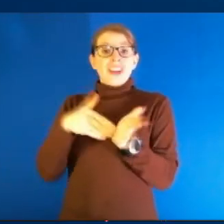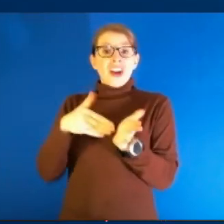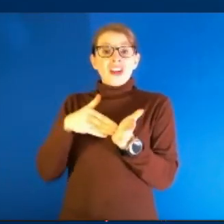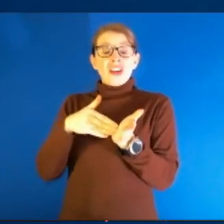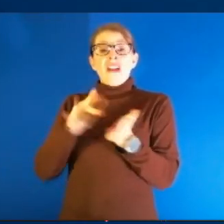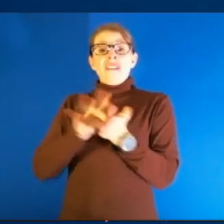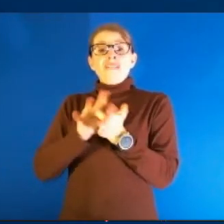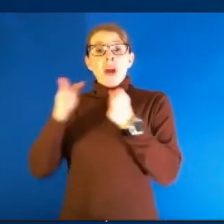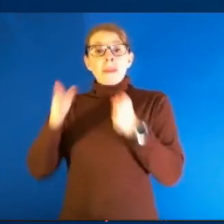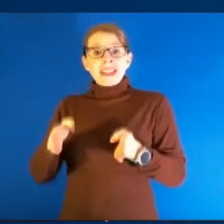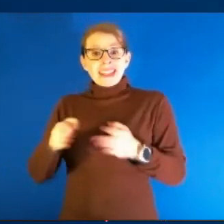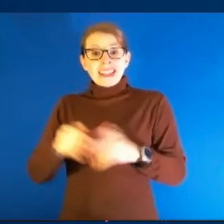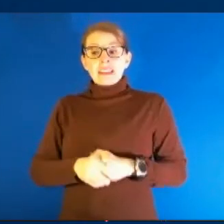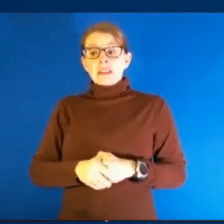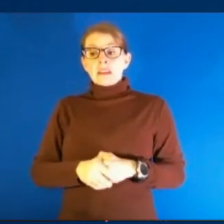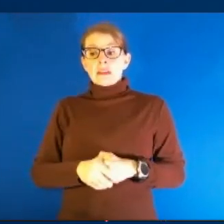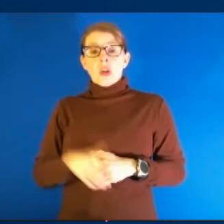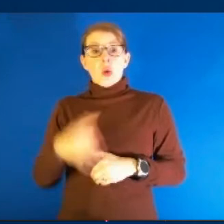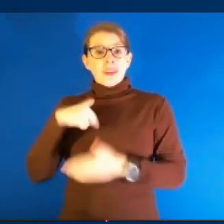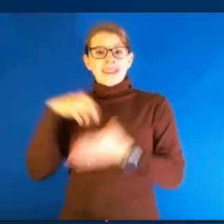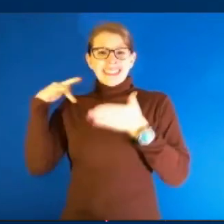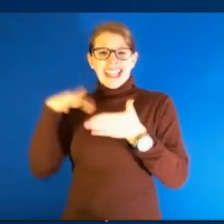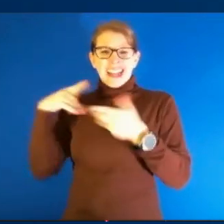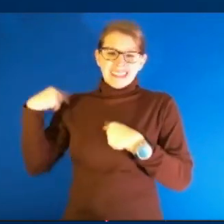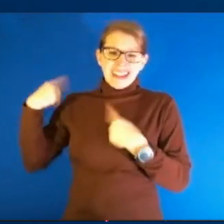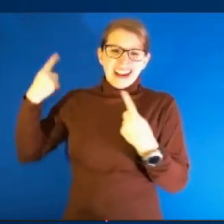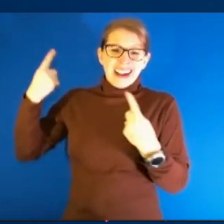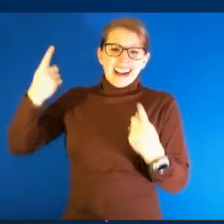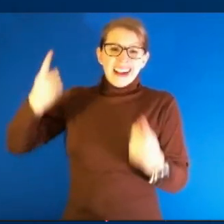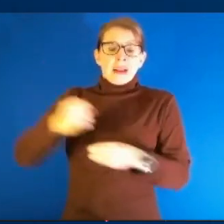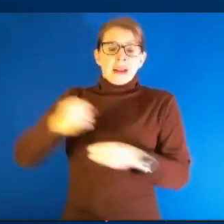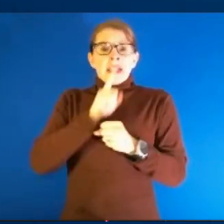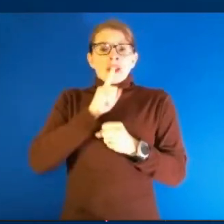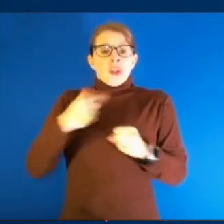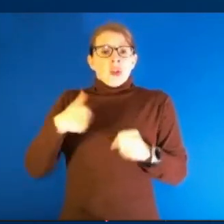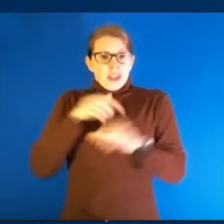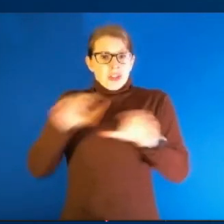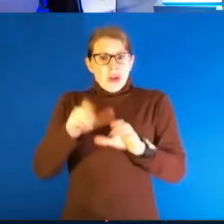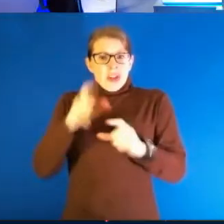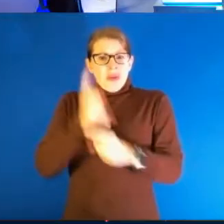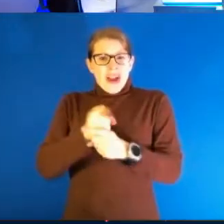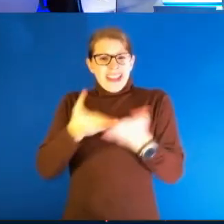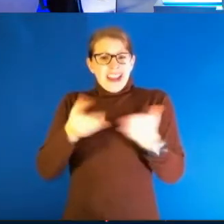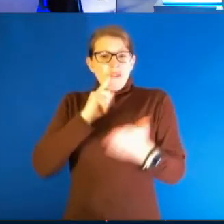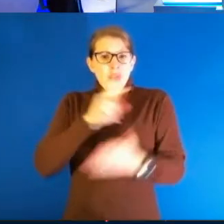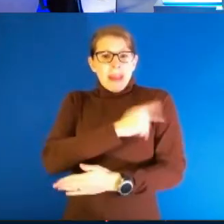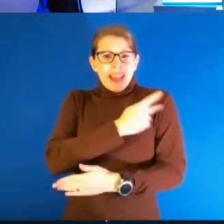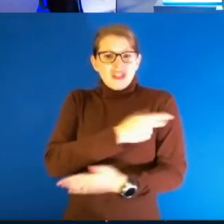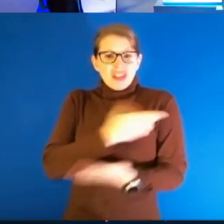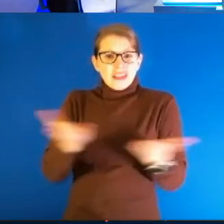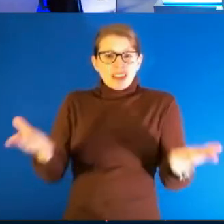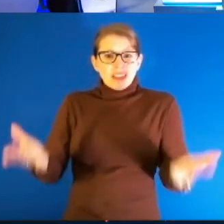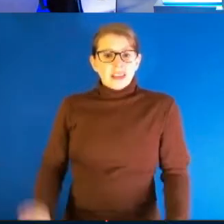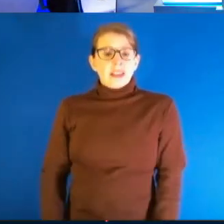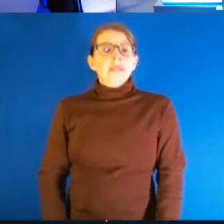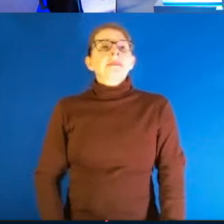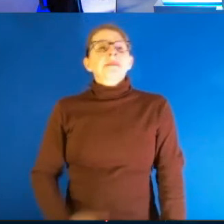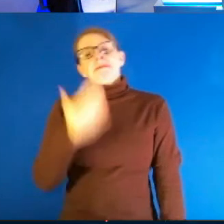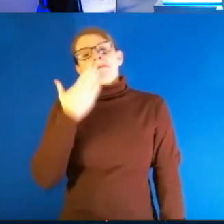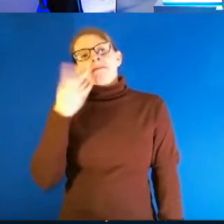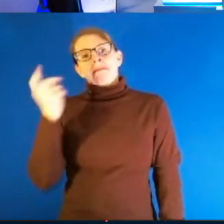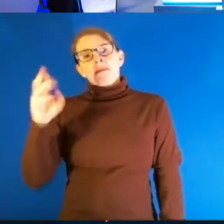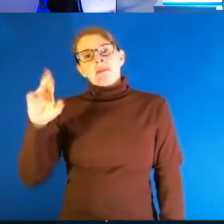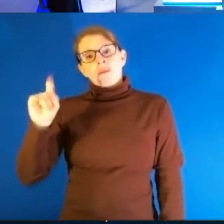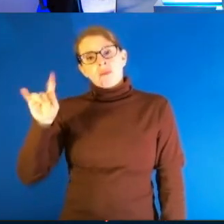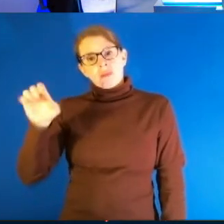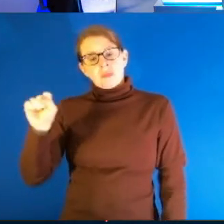because we've studied for generations trying to make sure we do the right thing for patients. Thank you, Dr. Stites. I know Dr. Hawkinson has